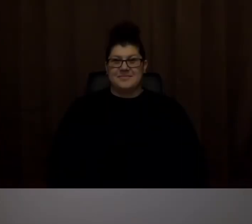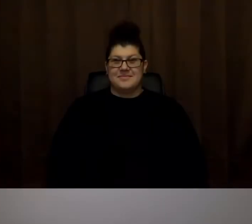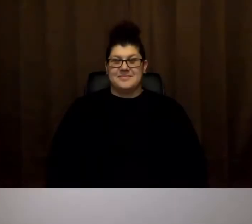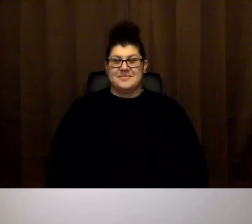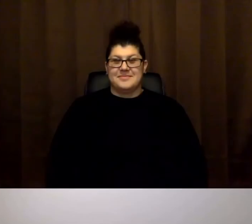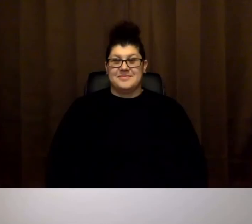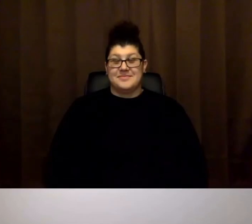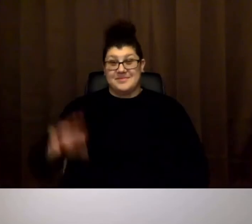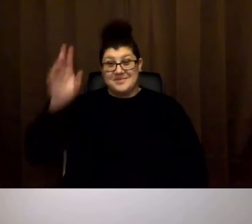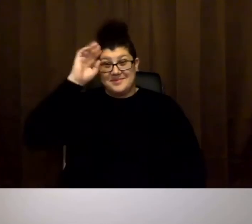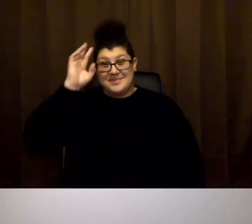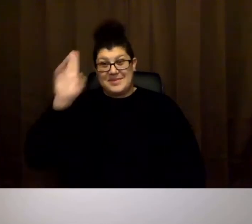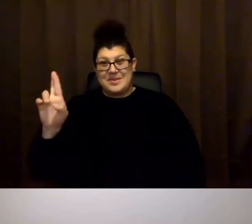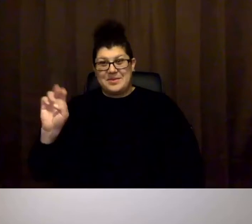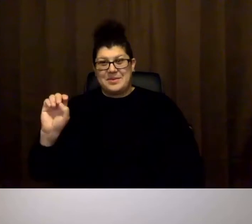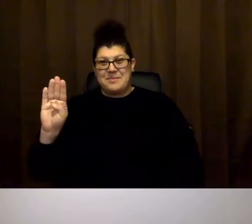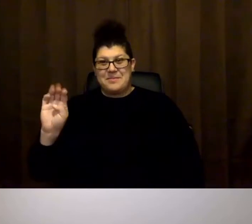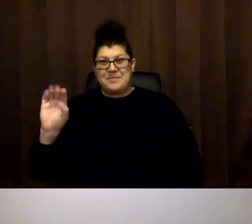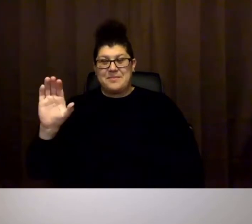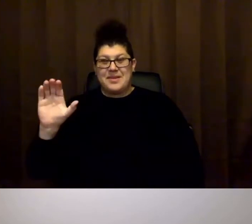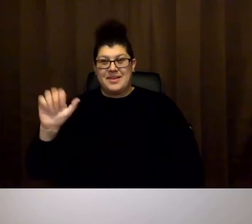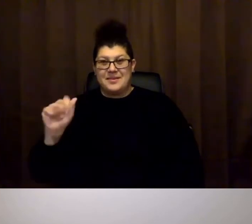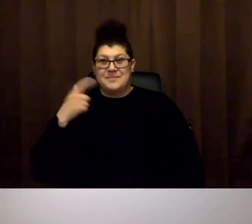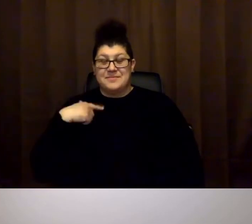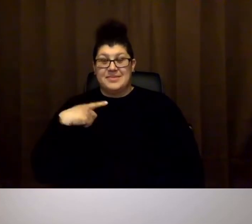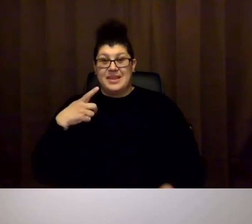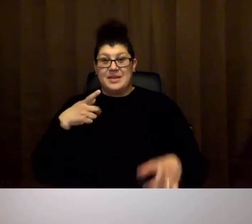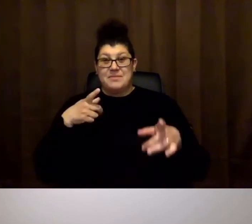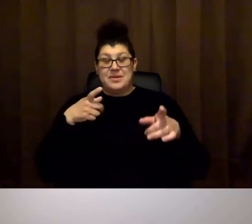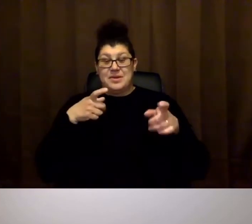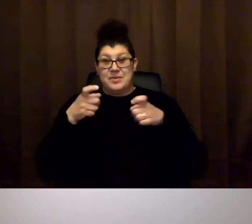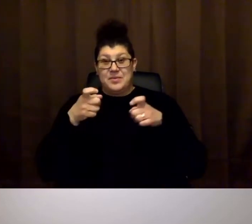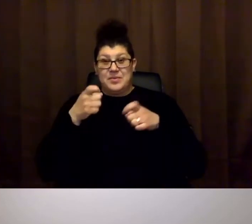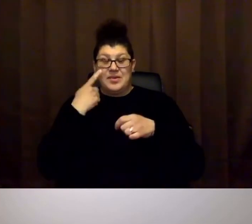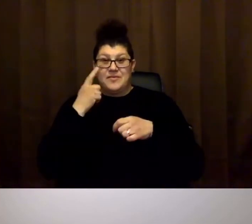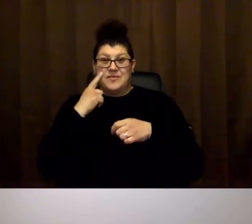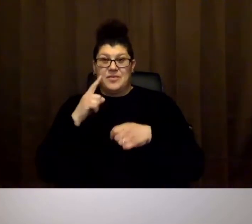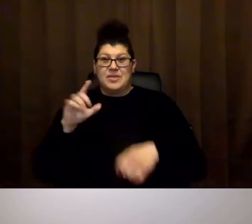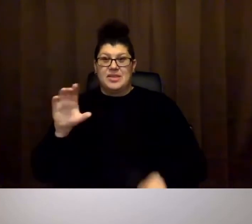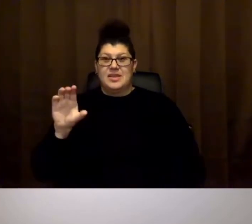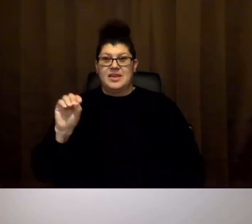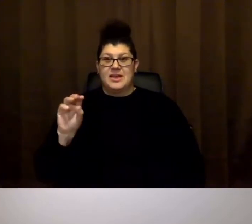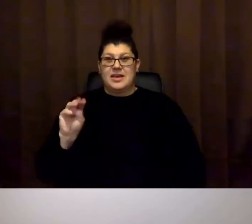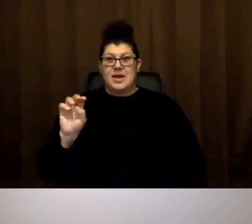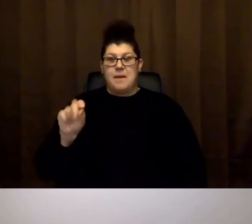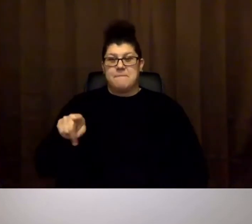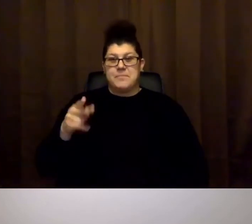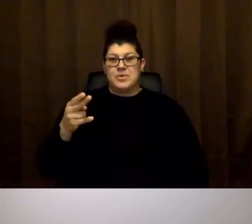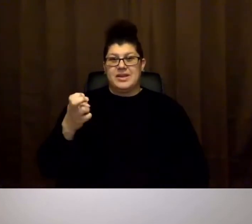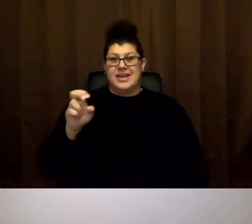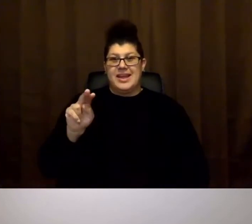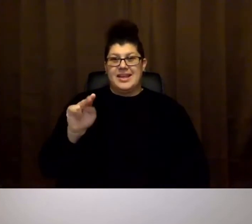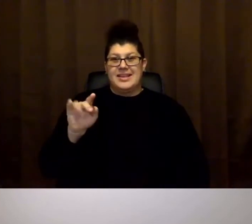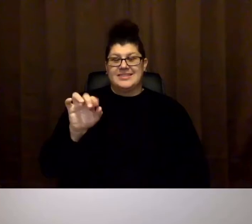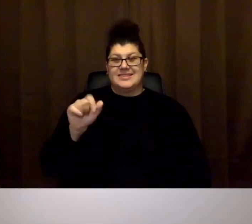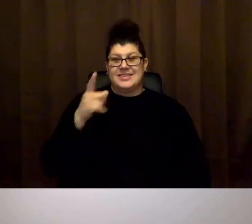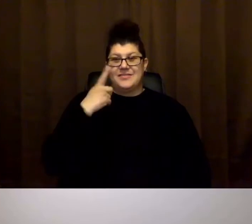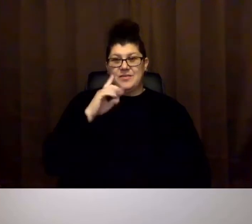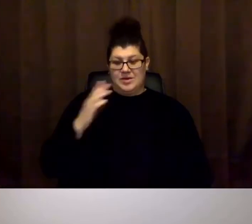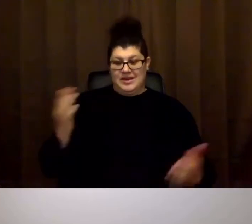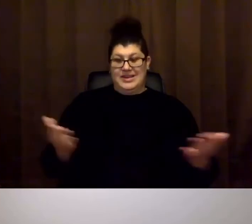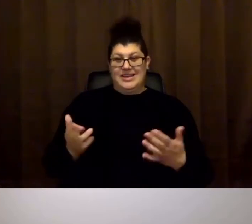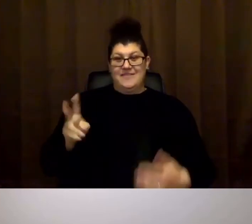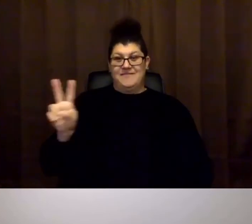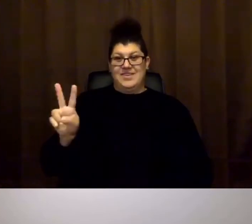My name is Rebecca Hawthorne, and I am the coordinator for the Comprehensive Assistance for Family Caregivers program here at VA